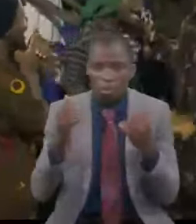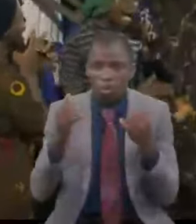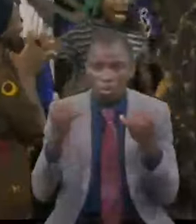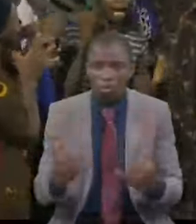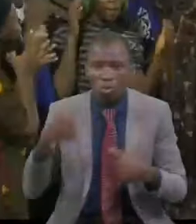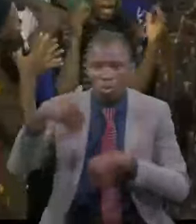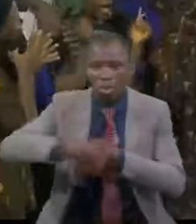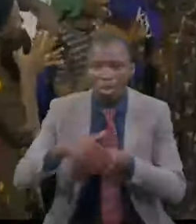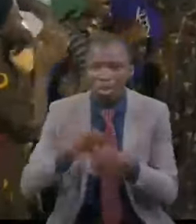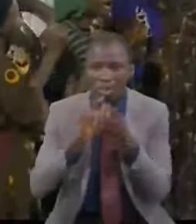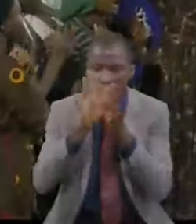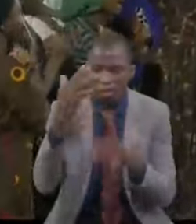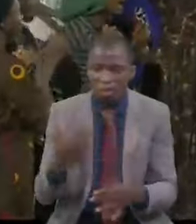name.